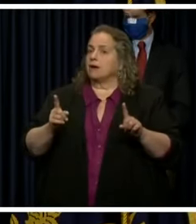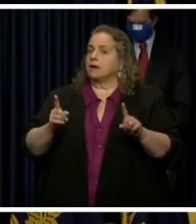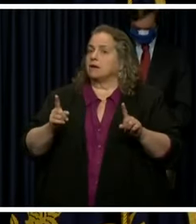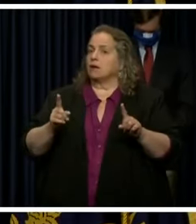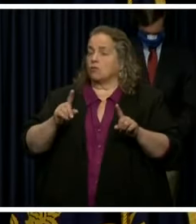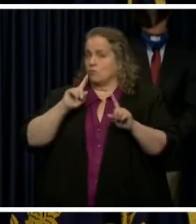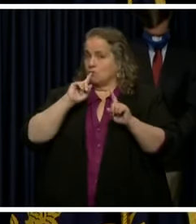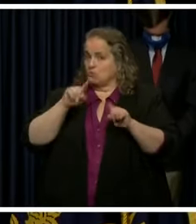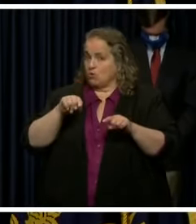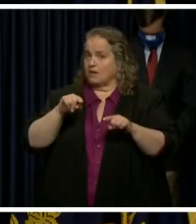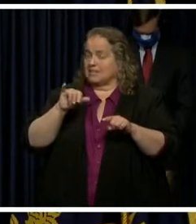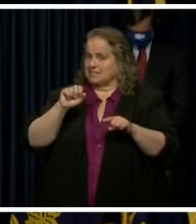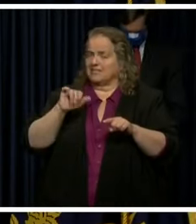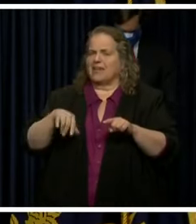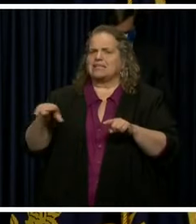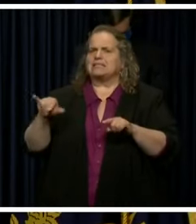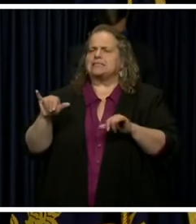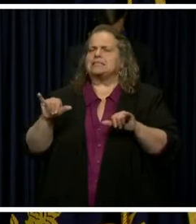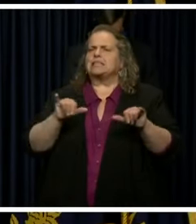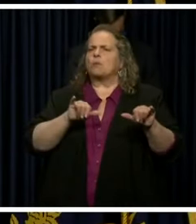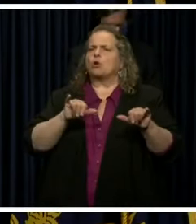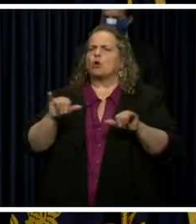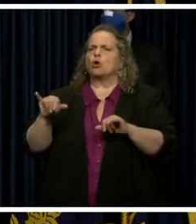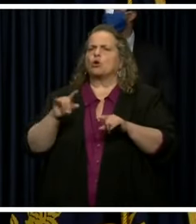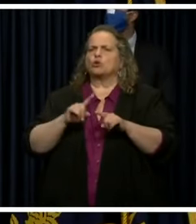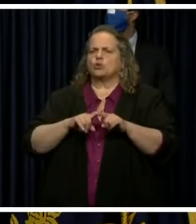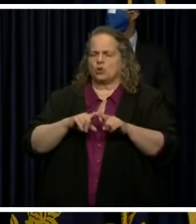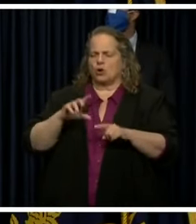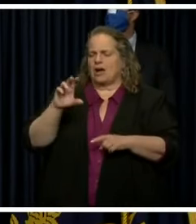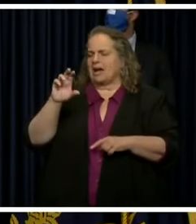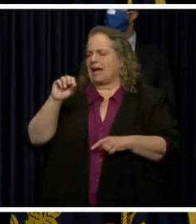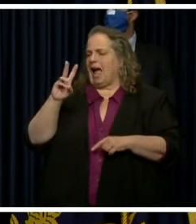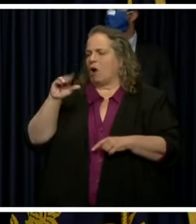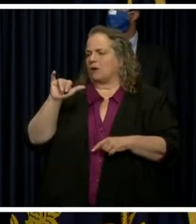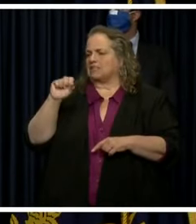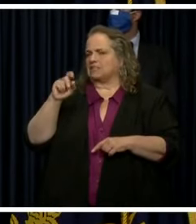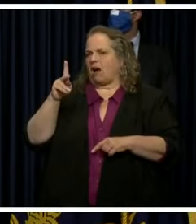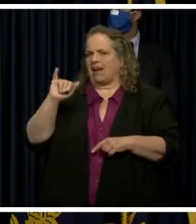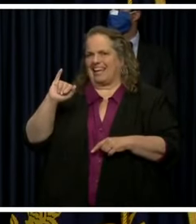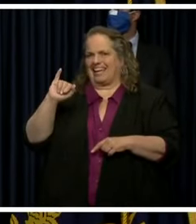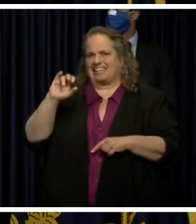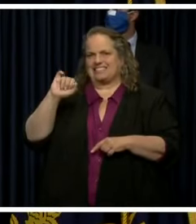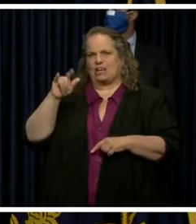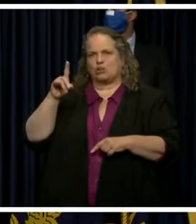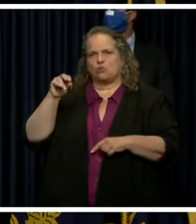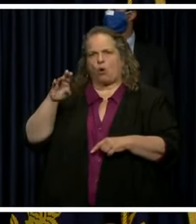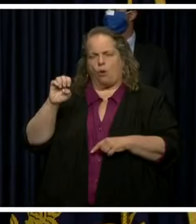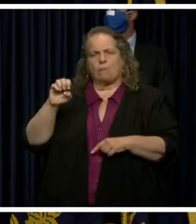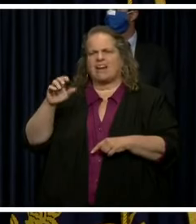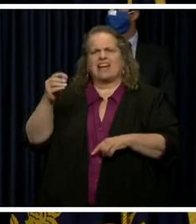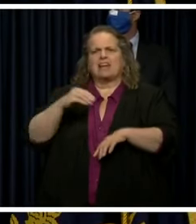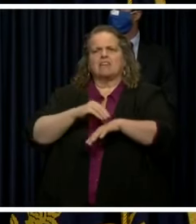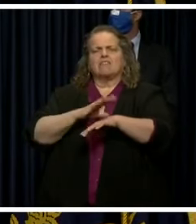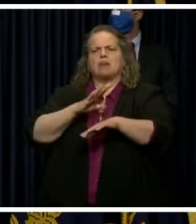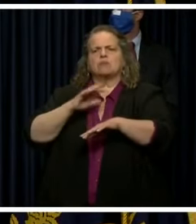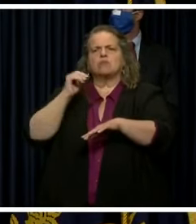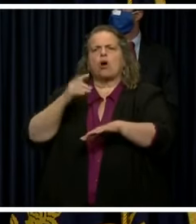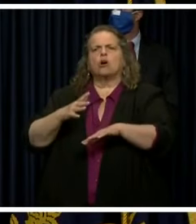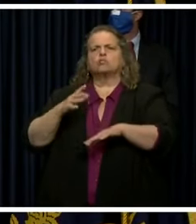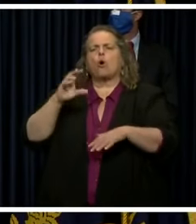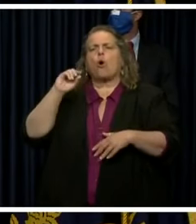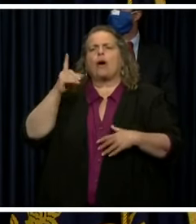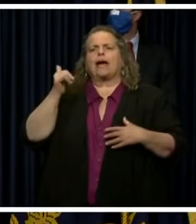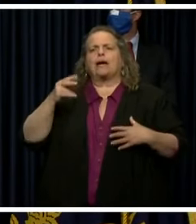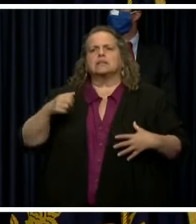the reports have been that this is similar to Kawasaki syndrome in some ways. It's an inflammatory process that can involve multiple